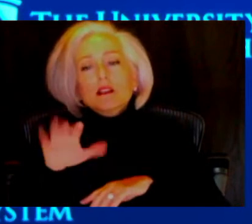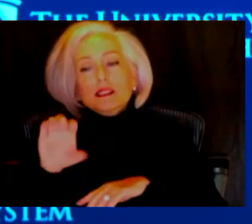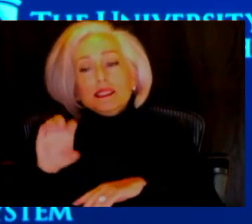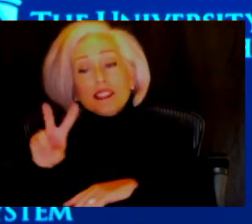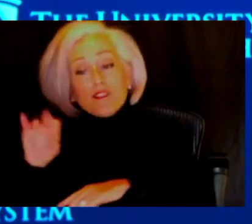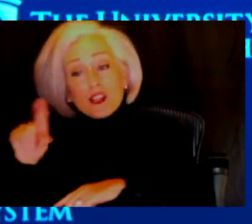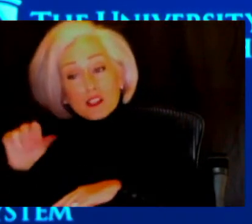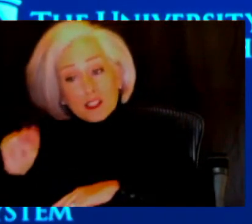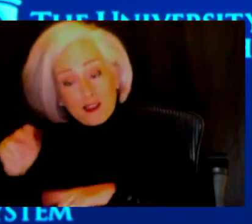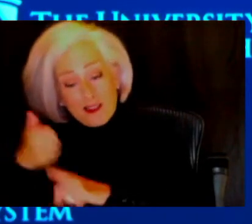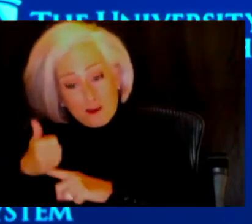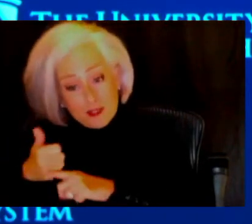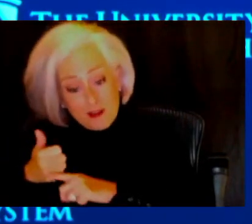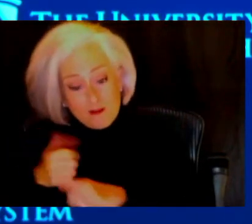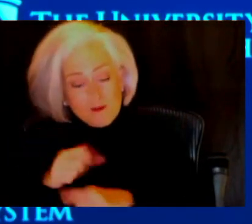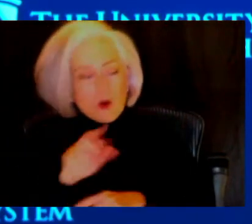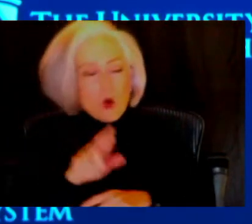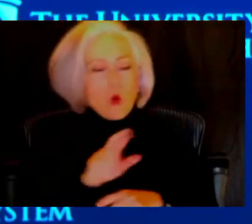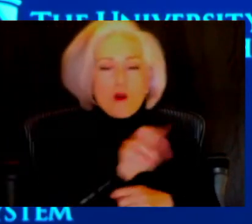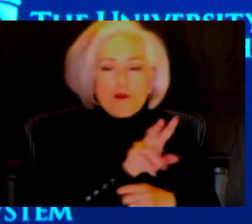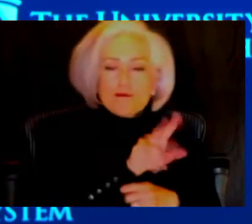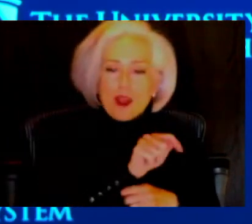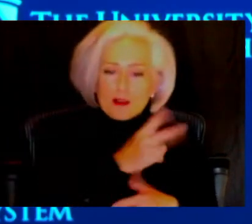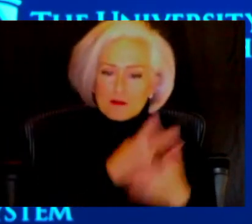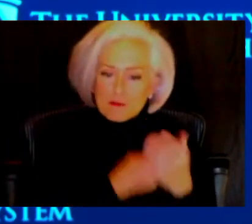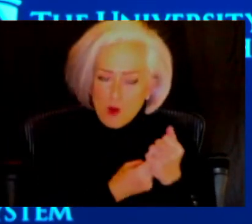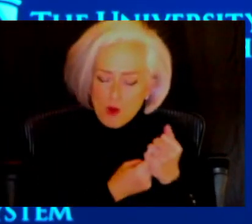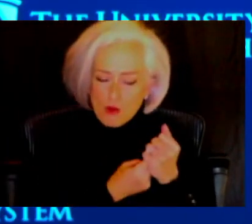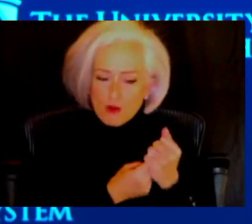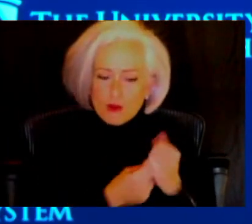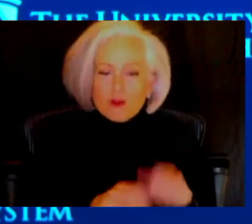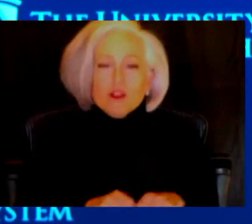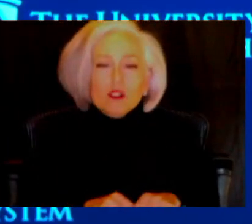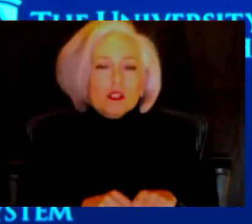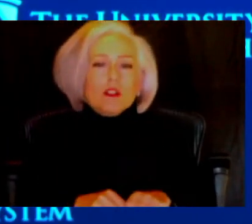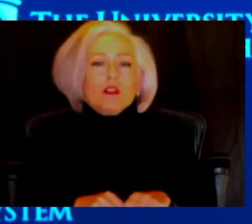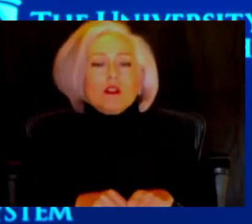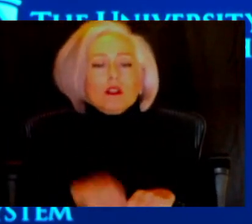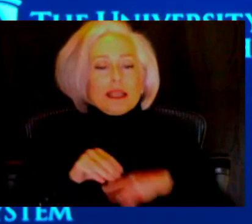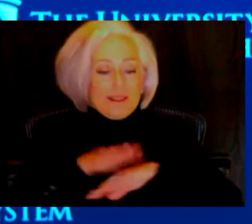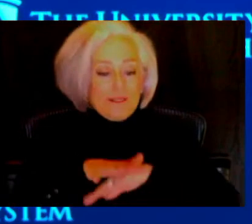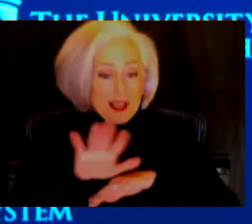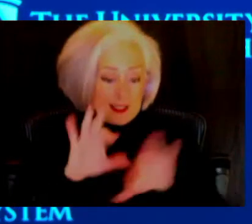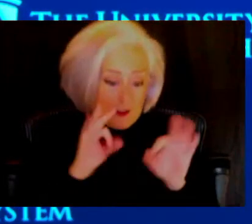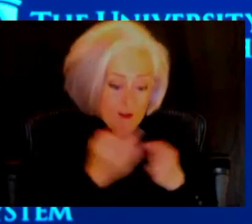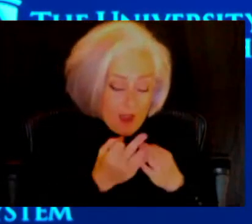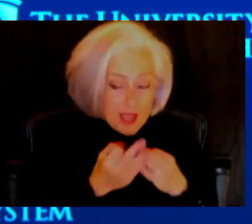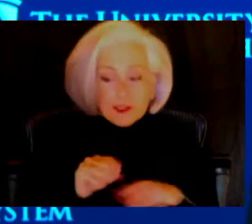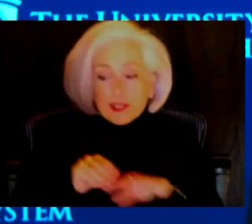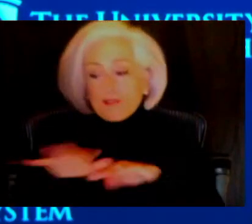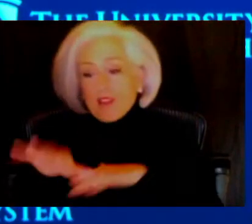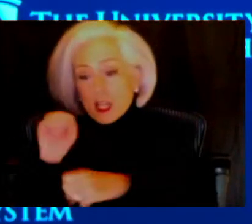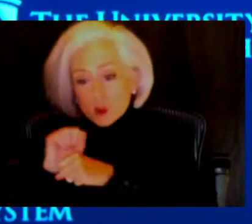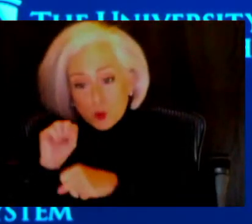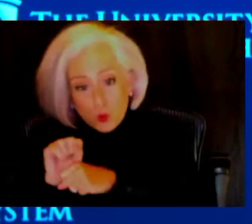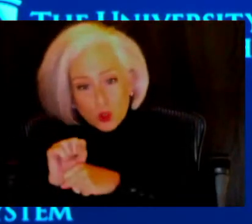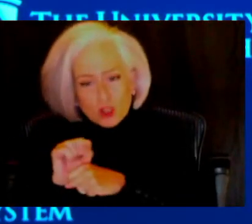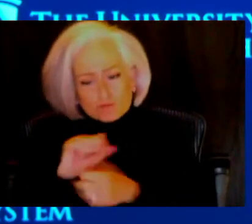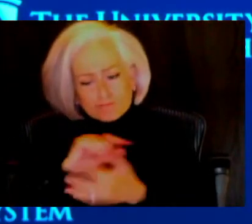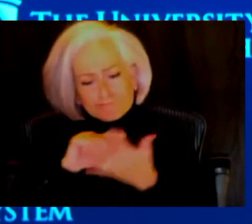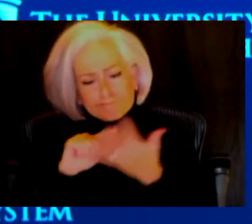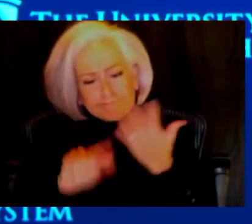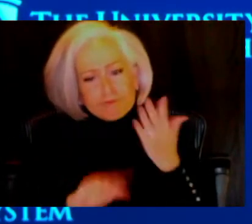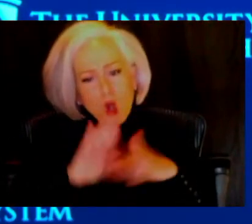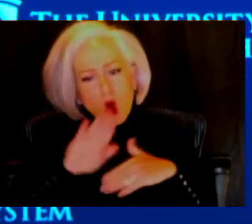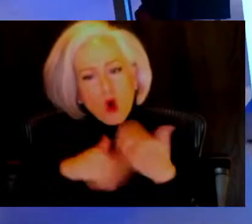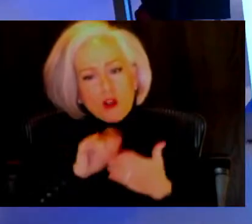veterans, which all it ends up affecting their family, their work, and all those kind of things. So it really is